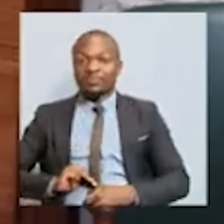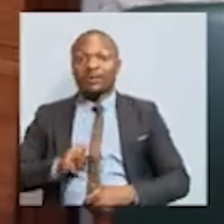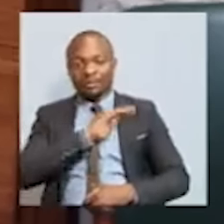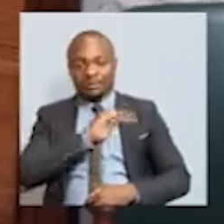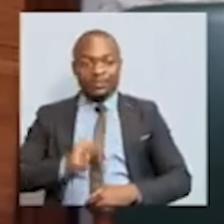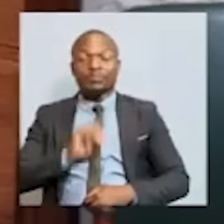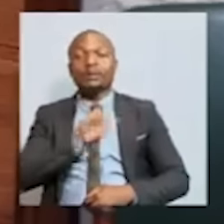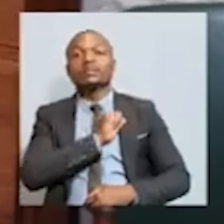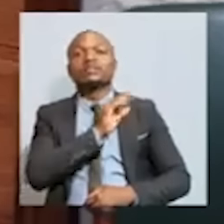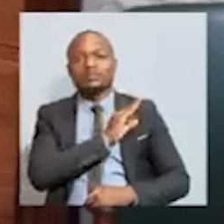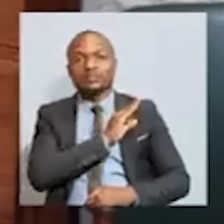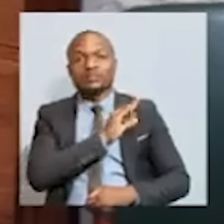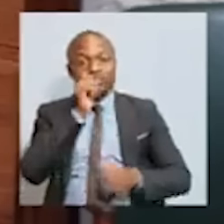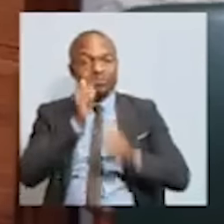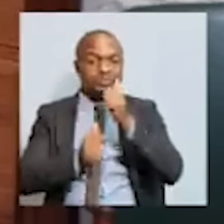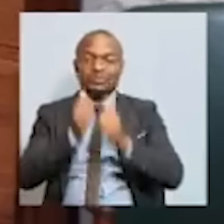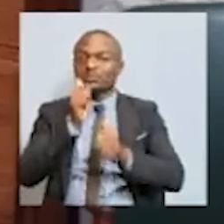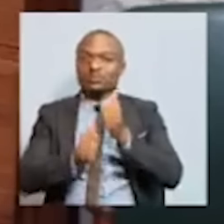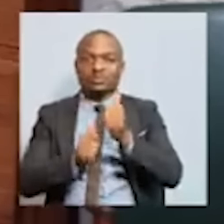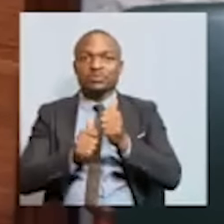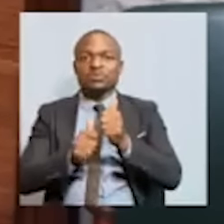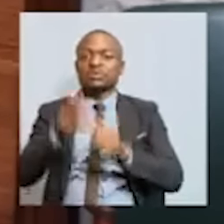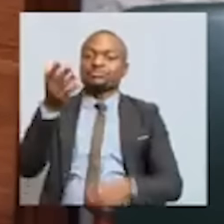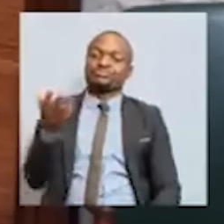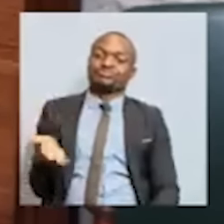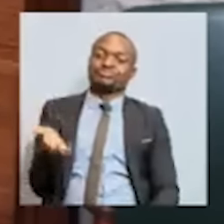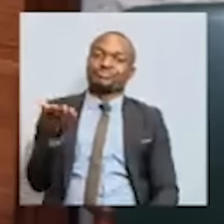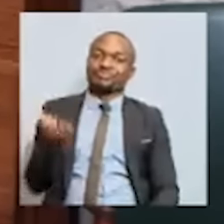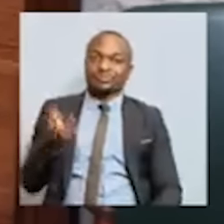staff, which was demeaning.